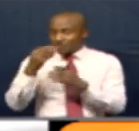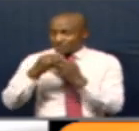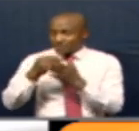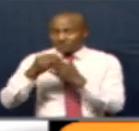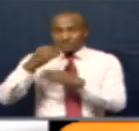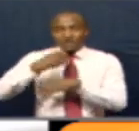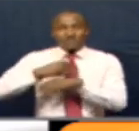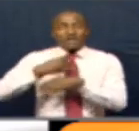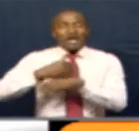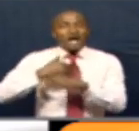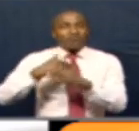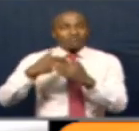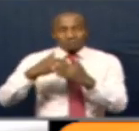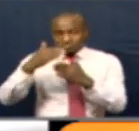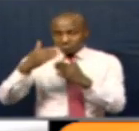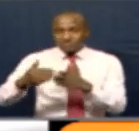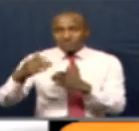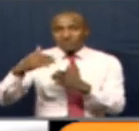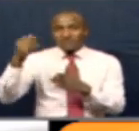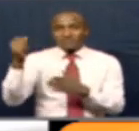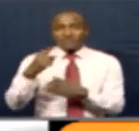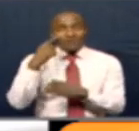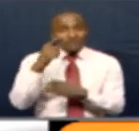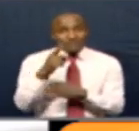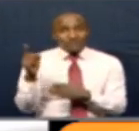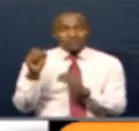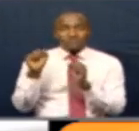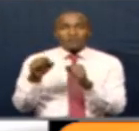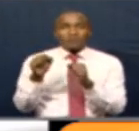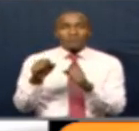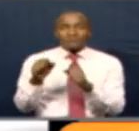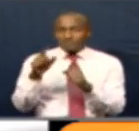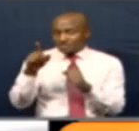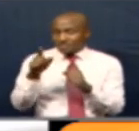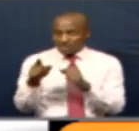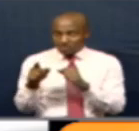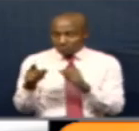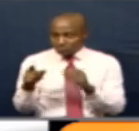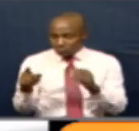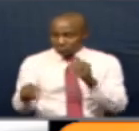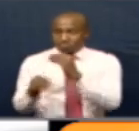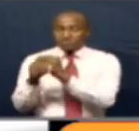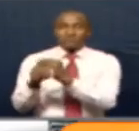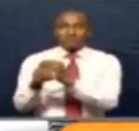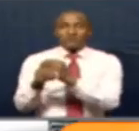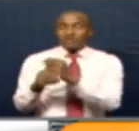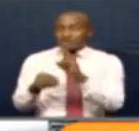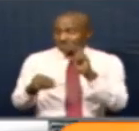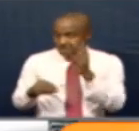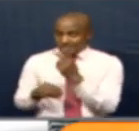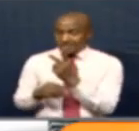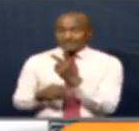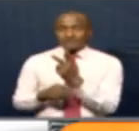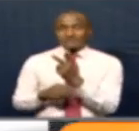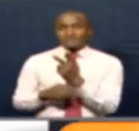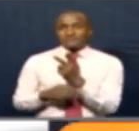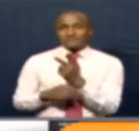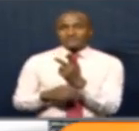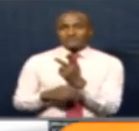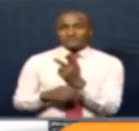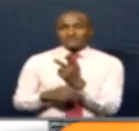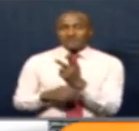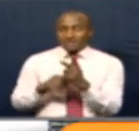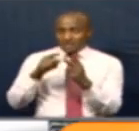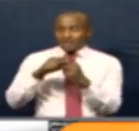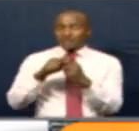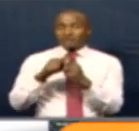have until end of next month for them to be able to put in their tier one capital. Tier two capital tier one is